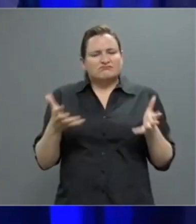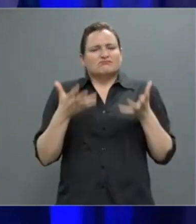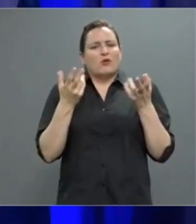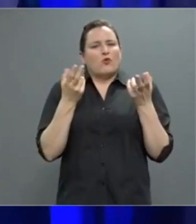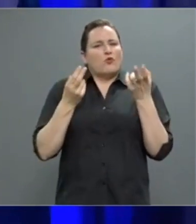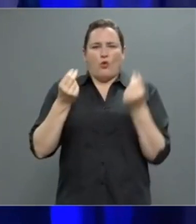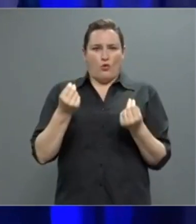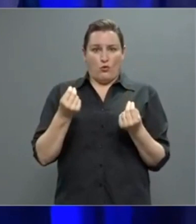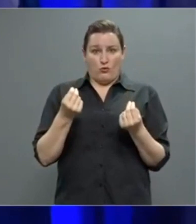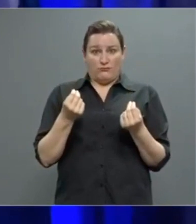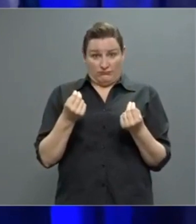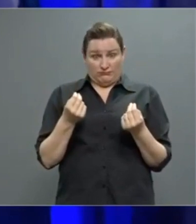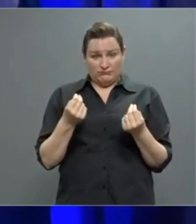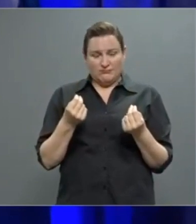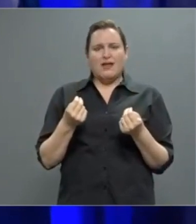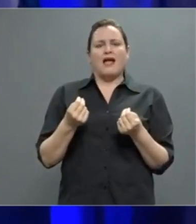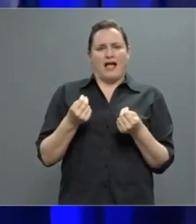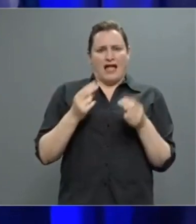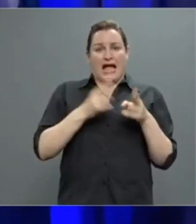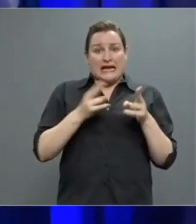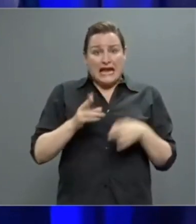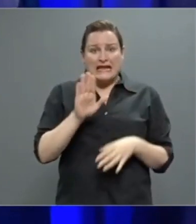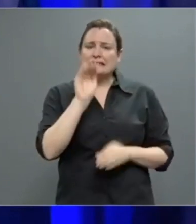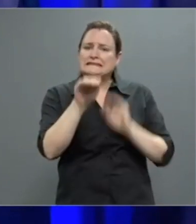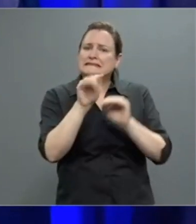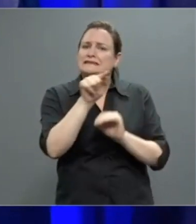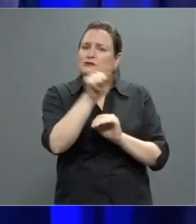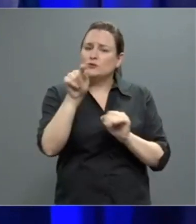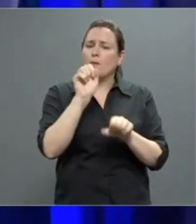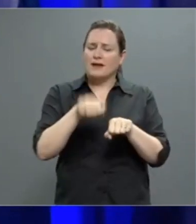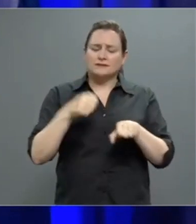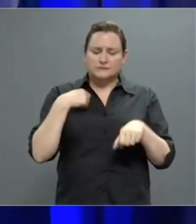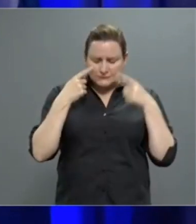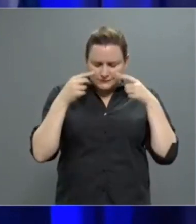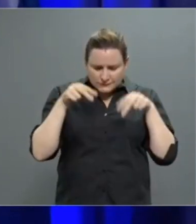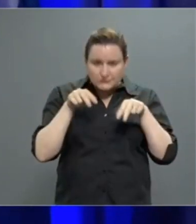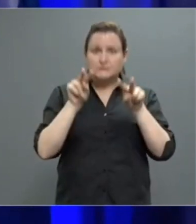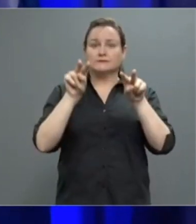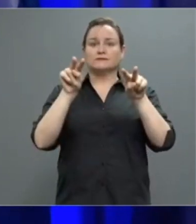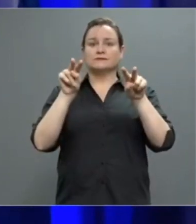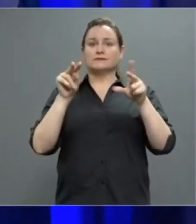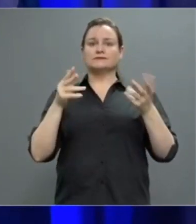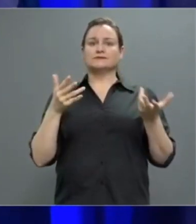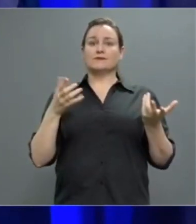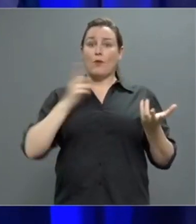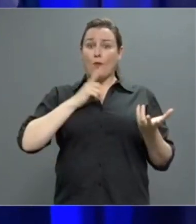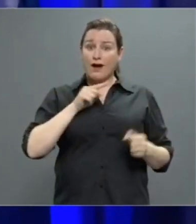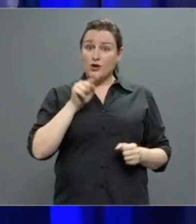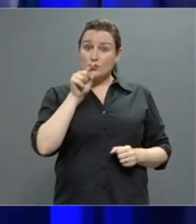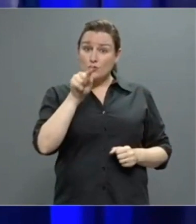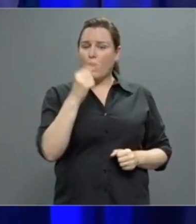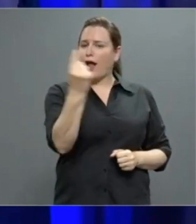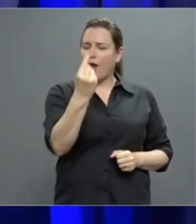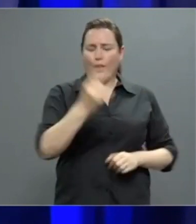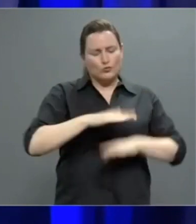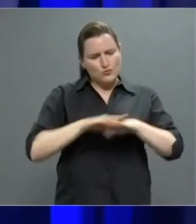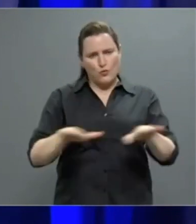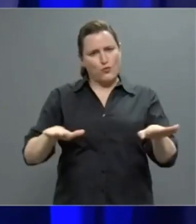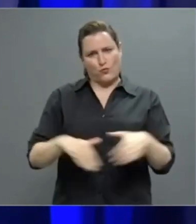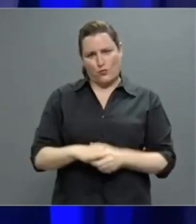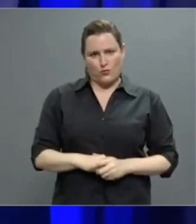you reason to again lift your eyes up from the ground. You are no longer alone.